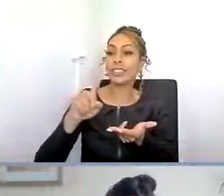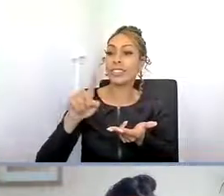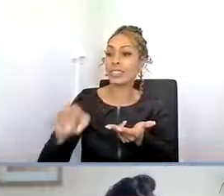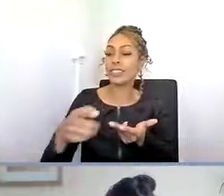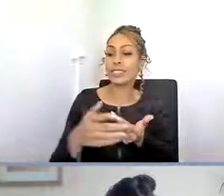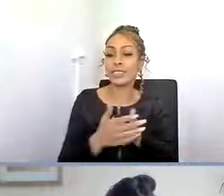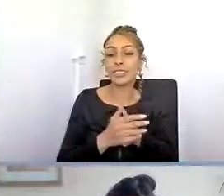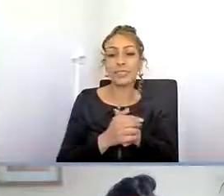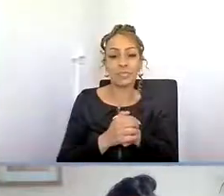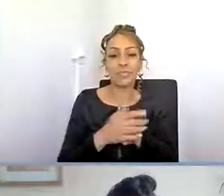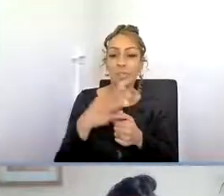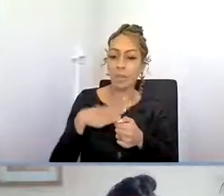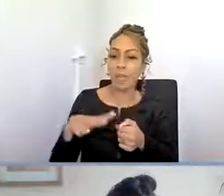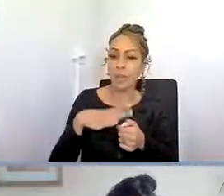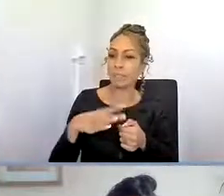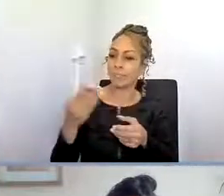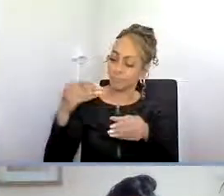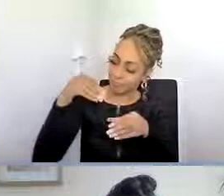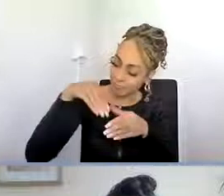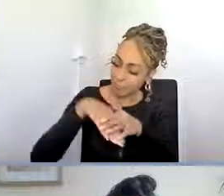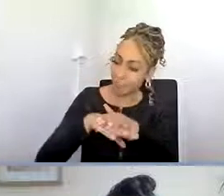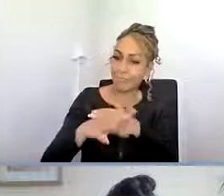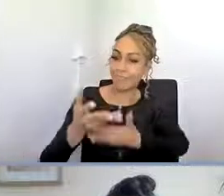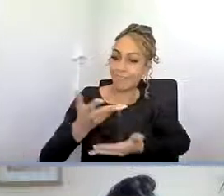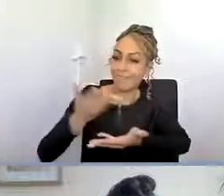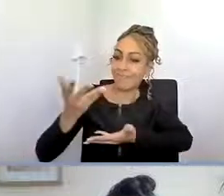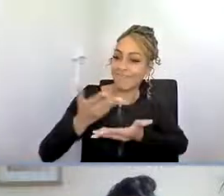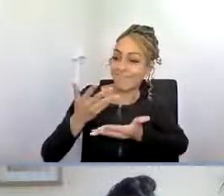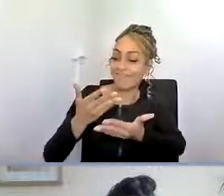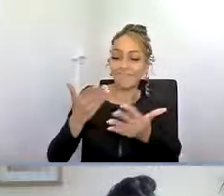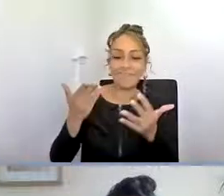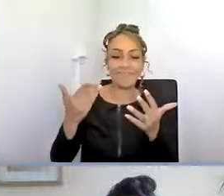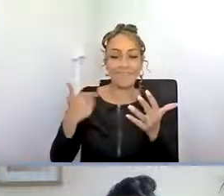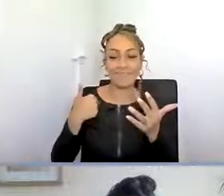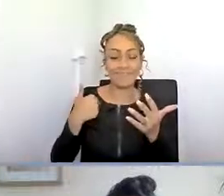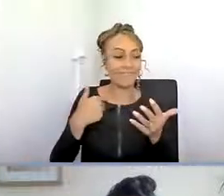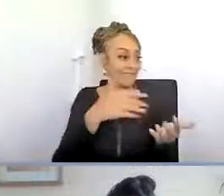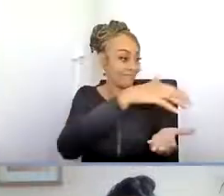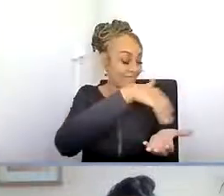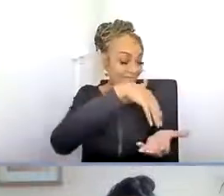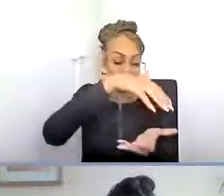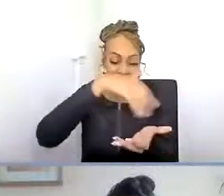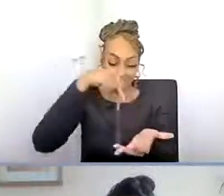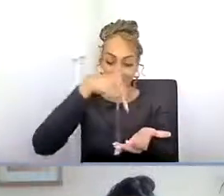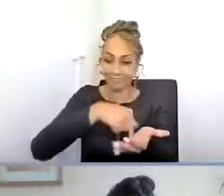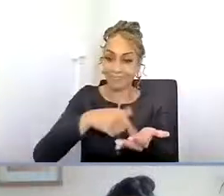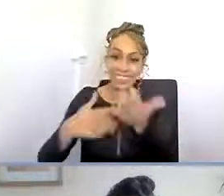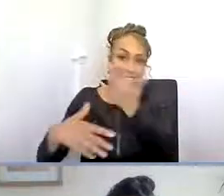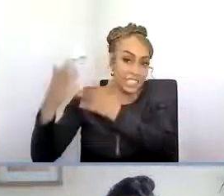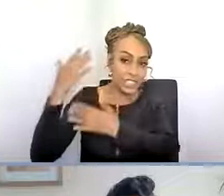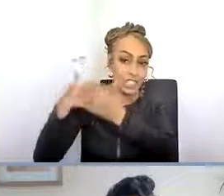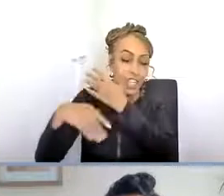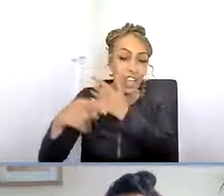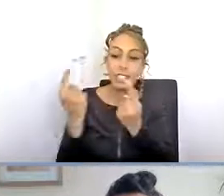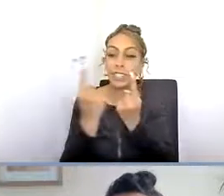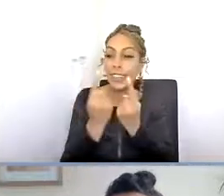today. And I wanted within that to talk about some of our acquisitions, some historic, and then a couple of